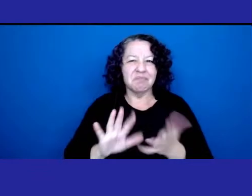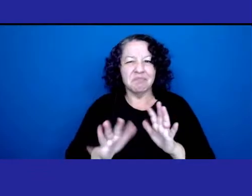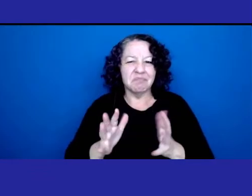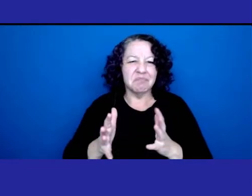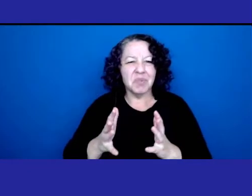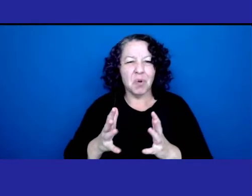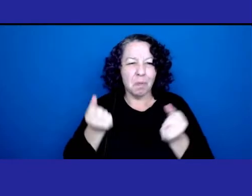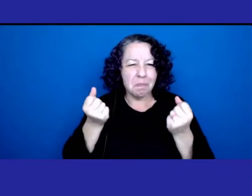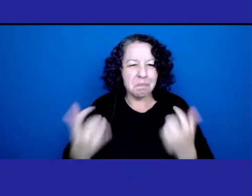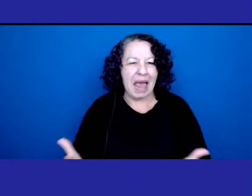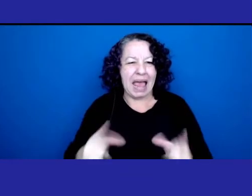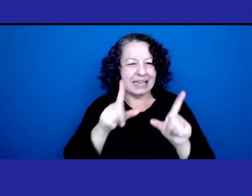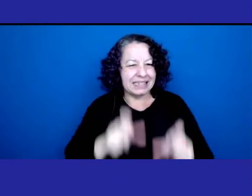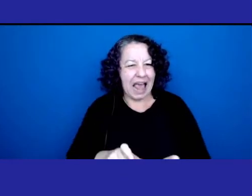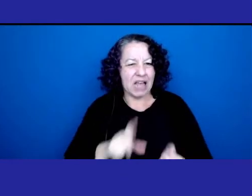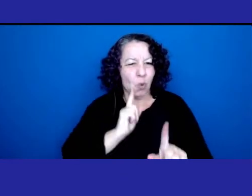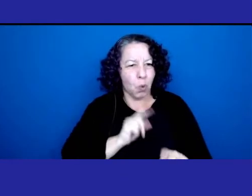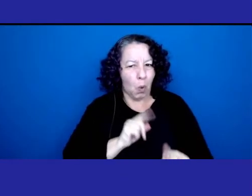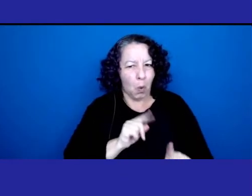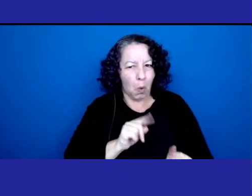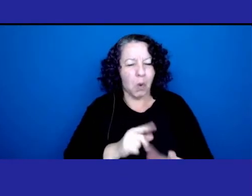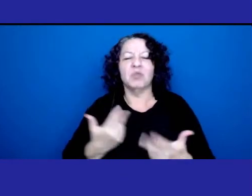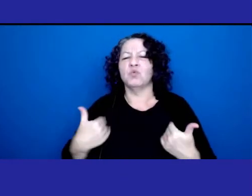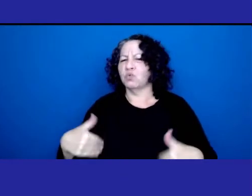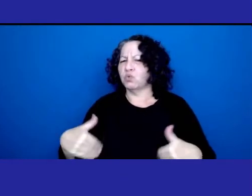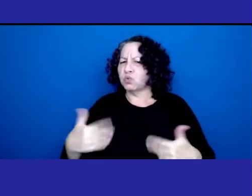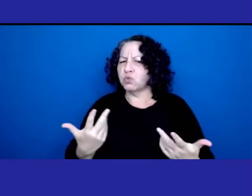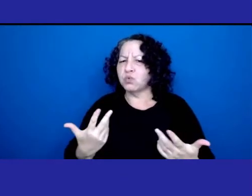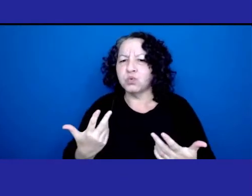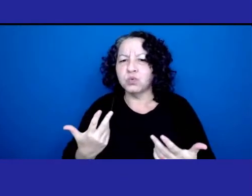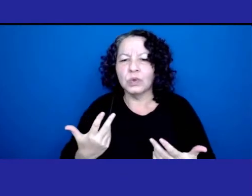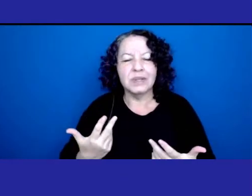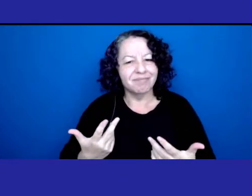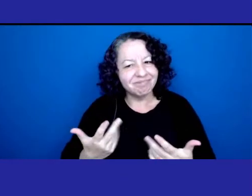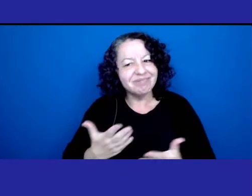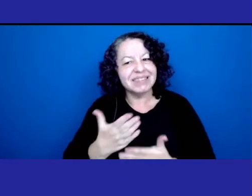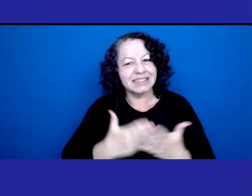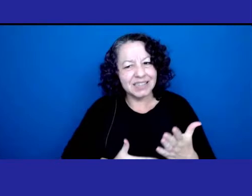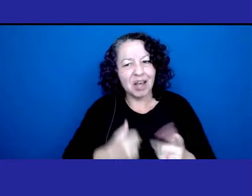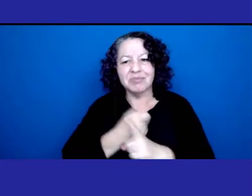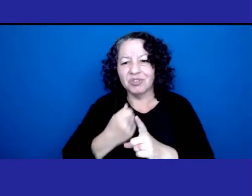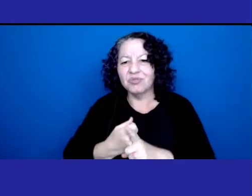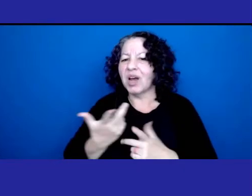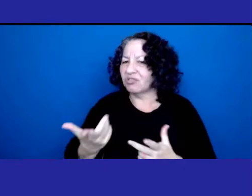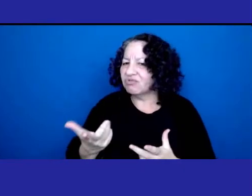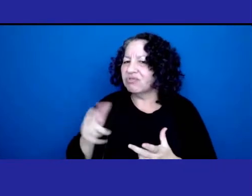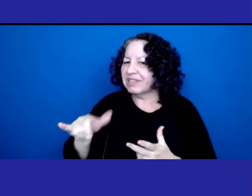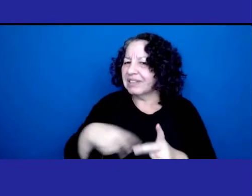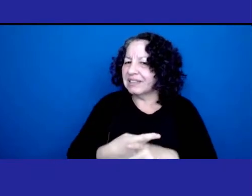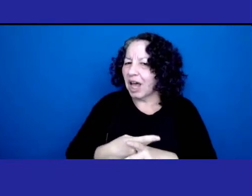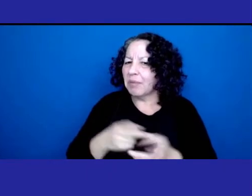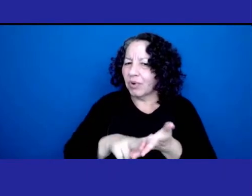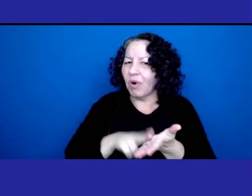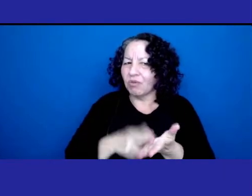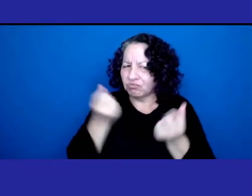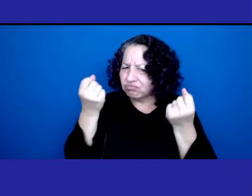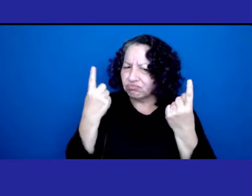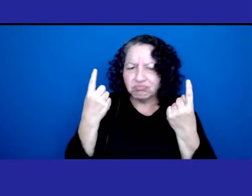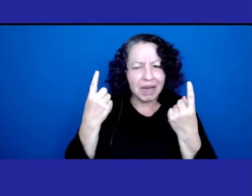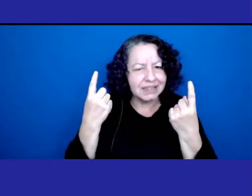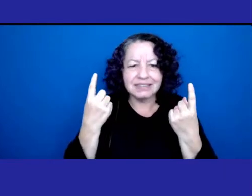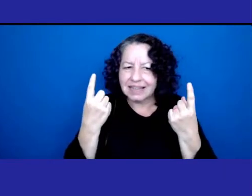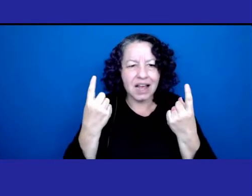Right. And in a sense, on some basis, this kind of contract makes sense, right? Which